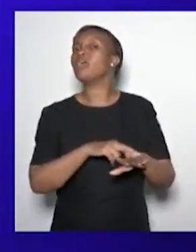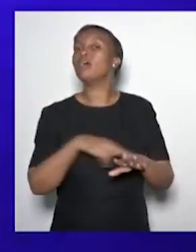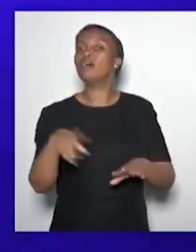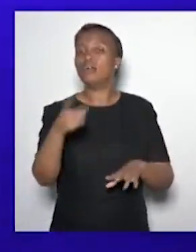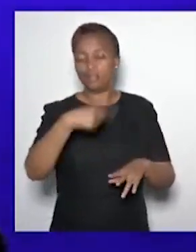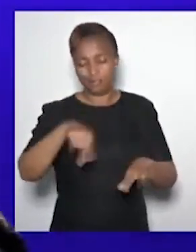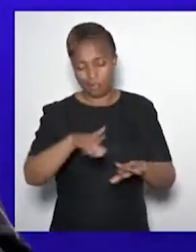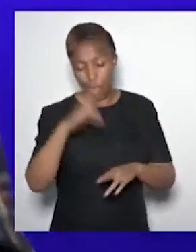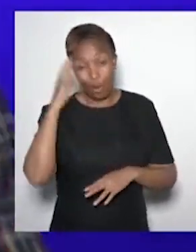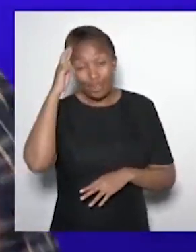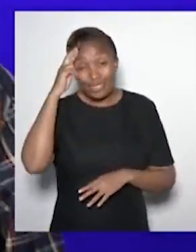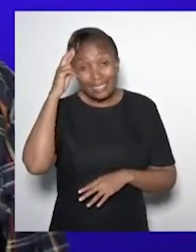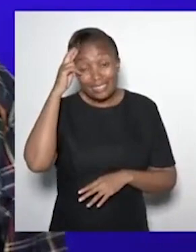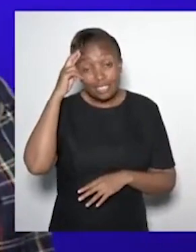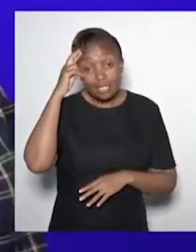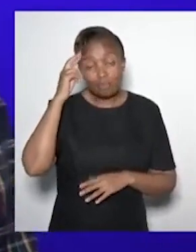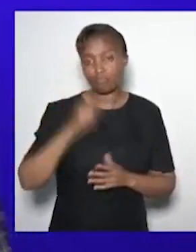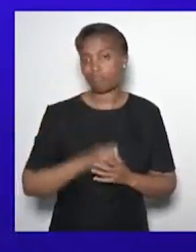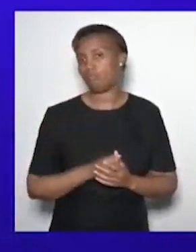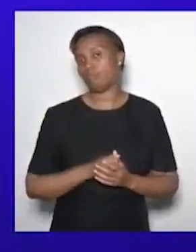all religions.